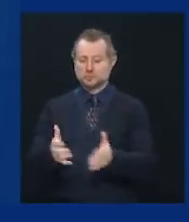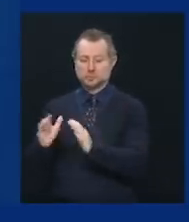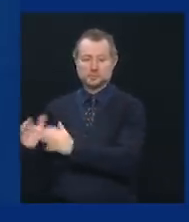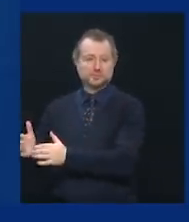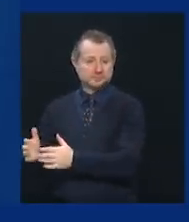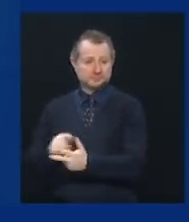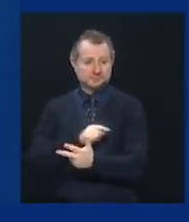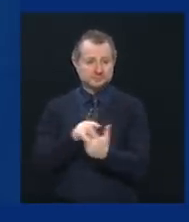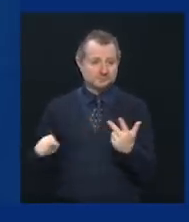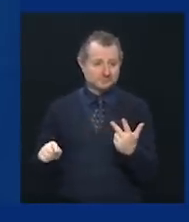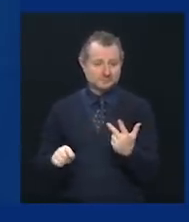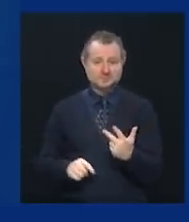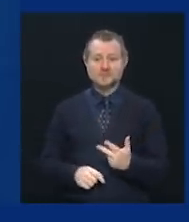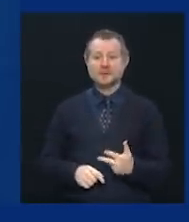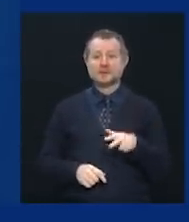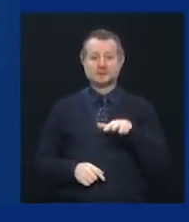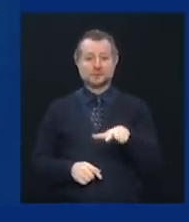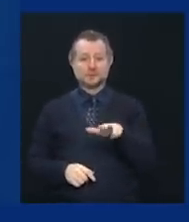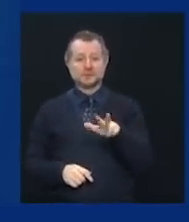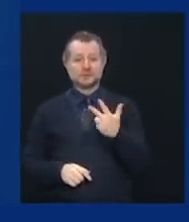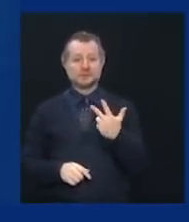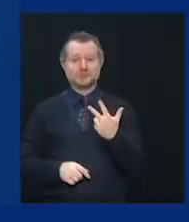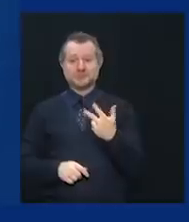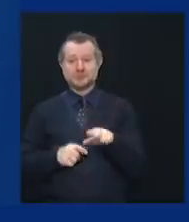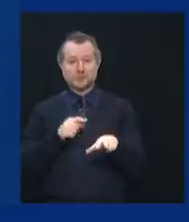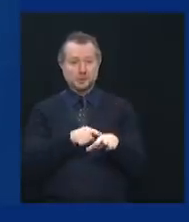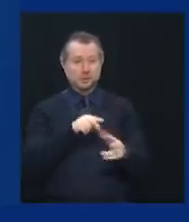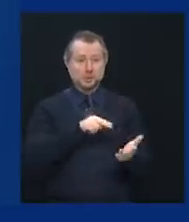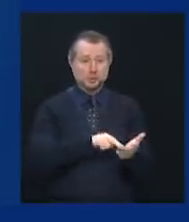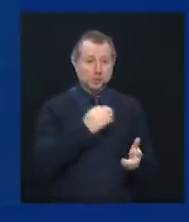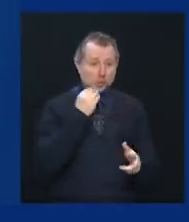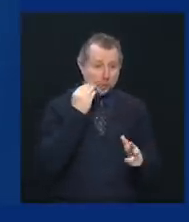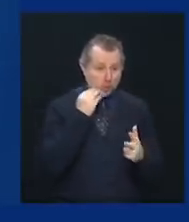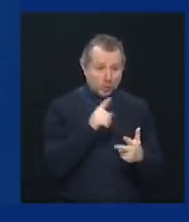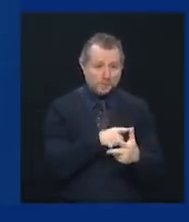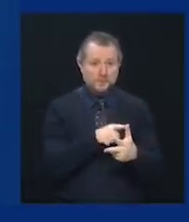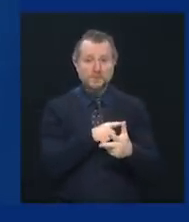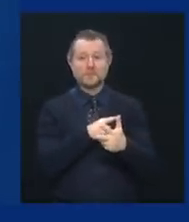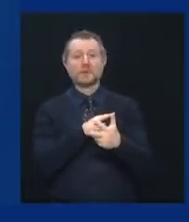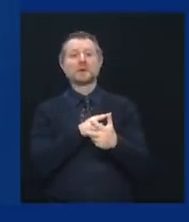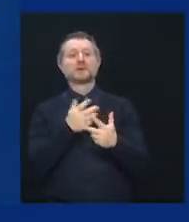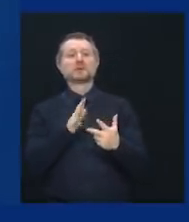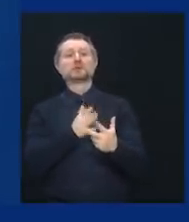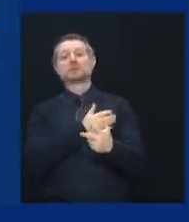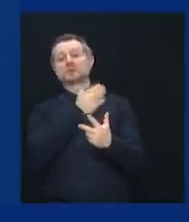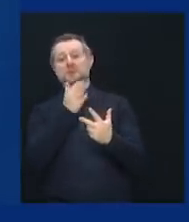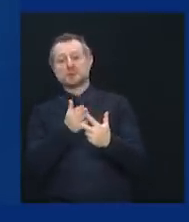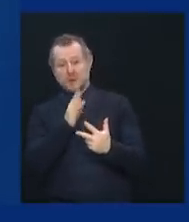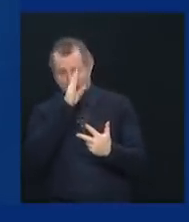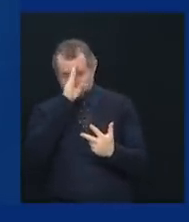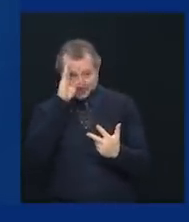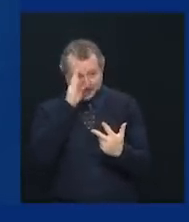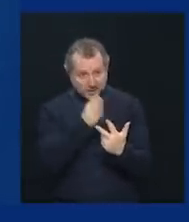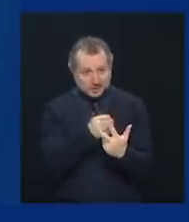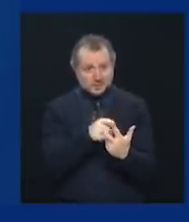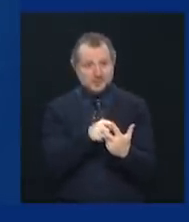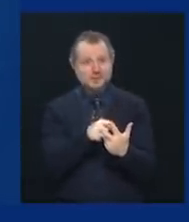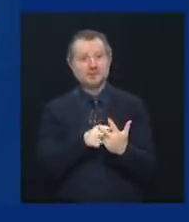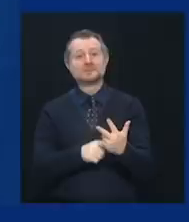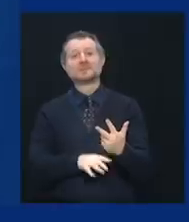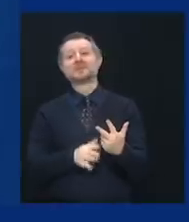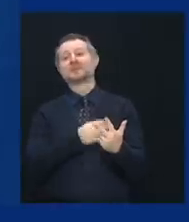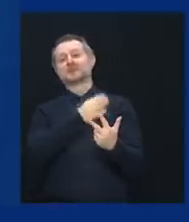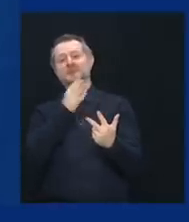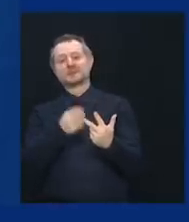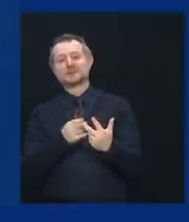doing vaccines in nursing homes, then it's being administered by hospitals, and then it's being administered